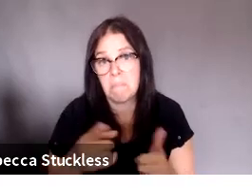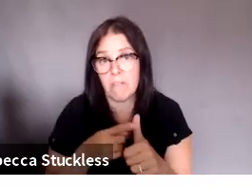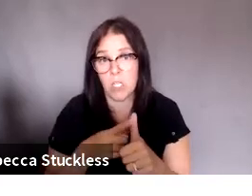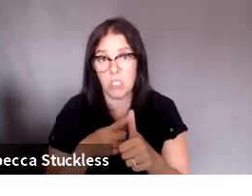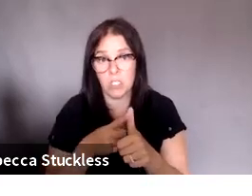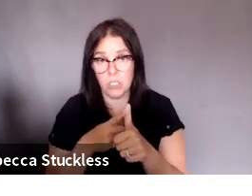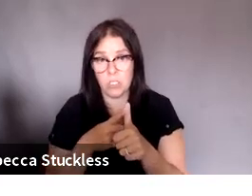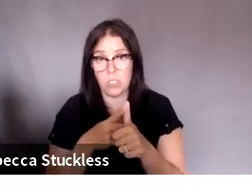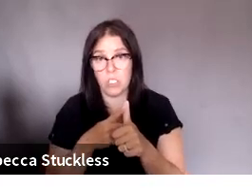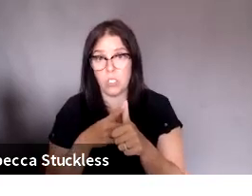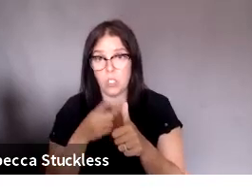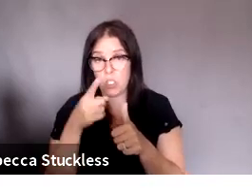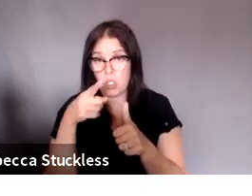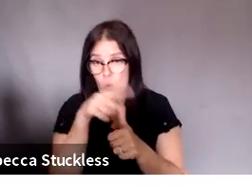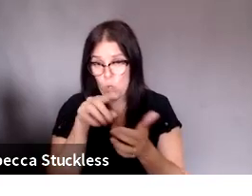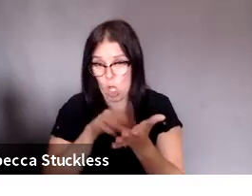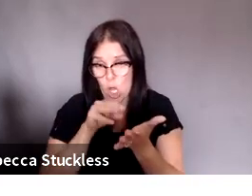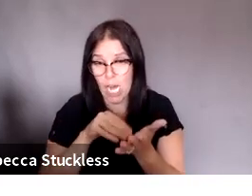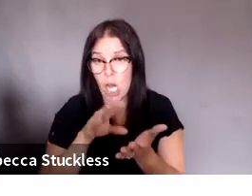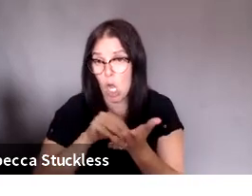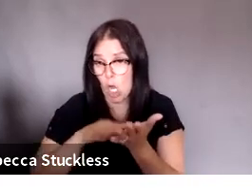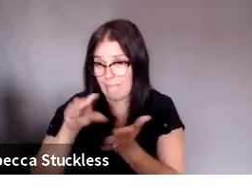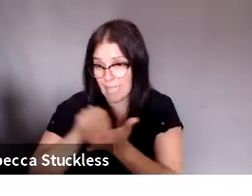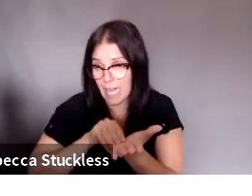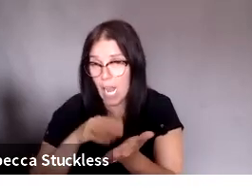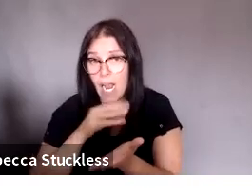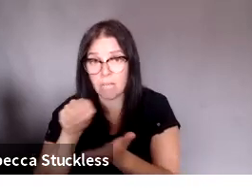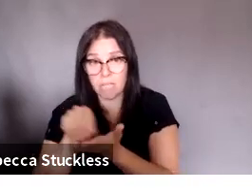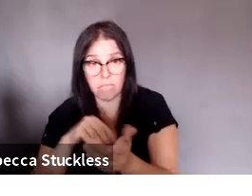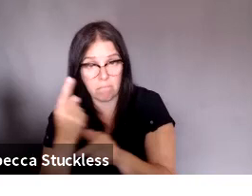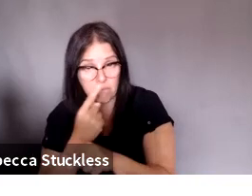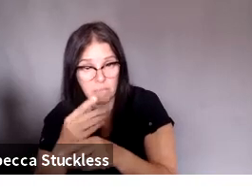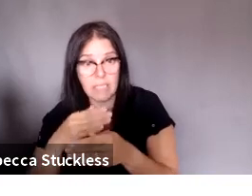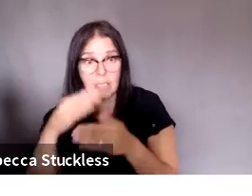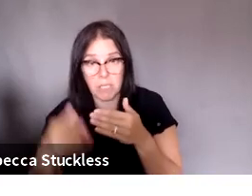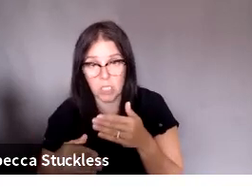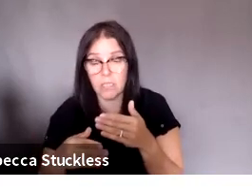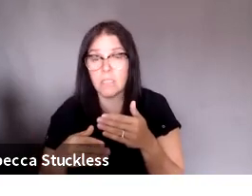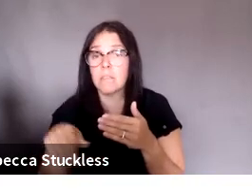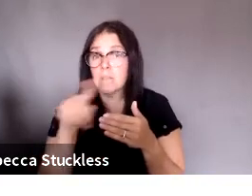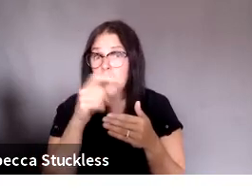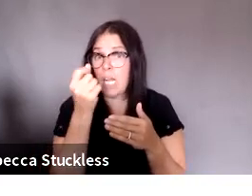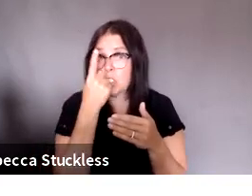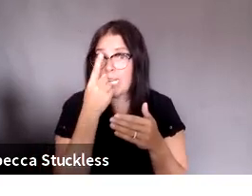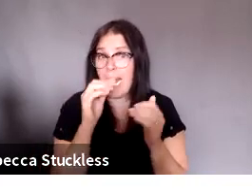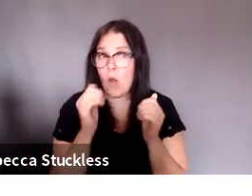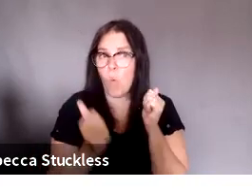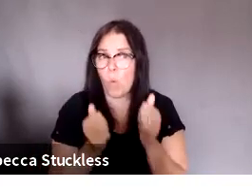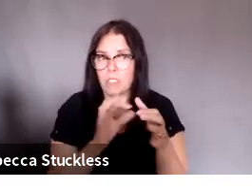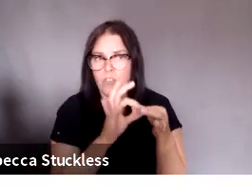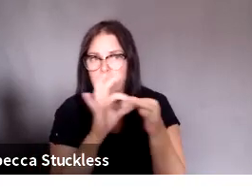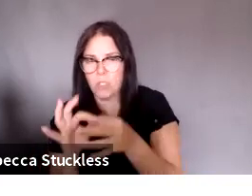fill out the PRF completely and accurately? Do your staff understand which items on the PRF relate to those